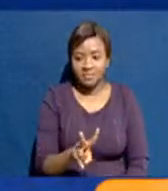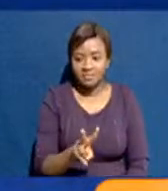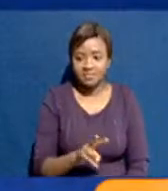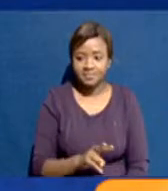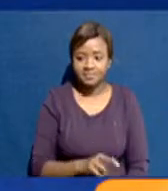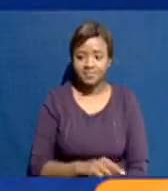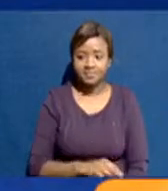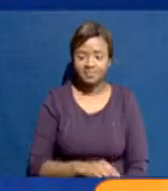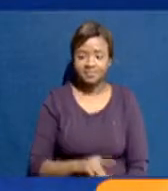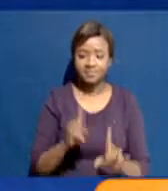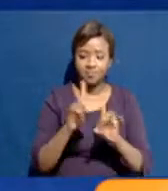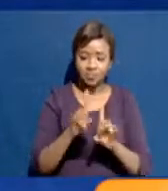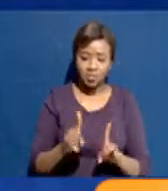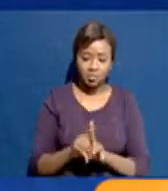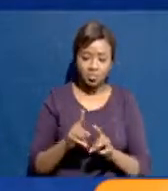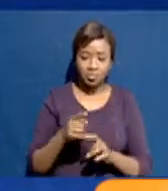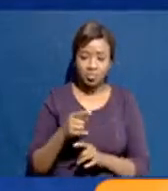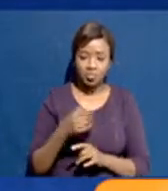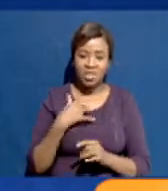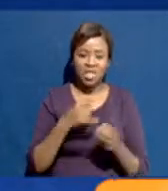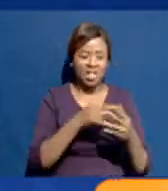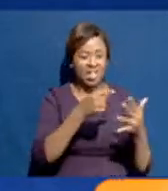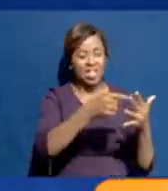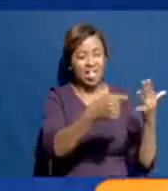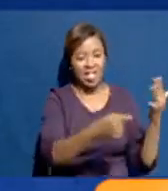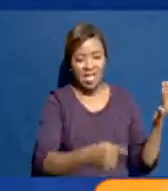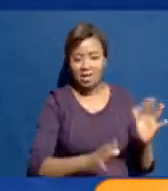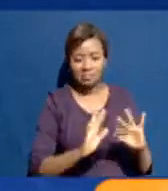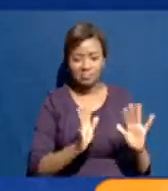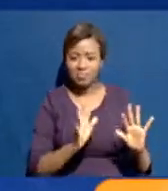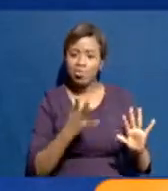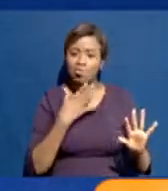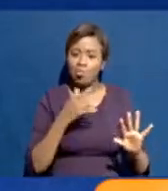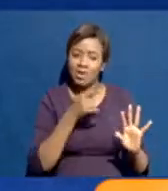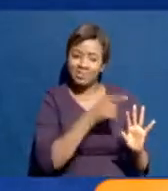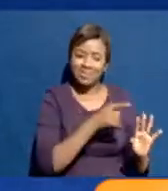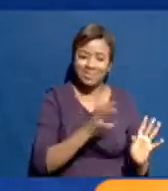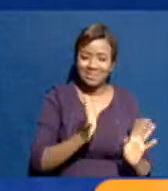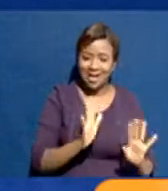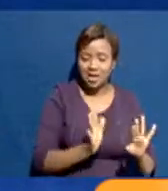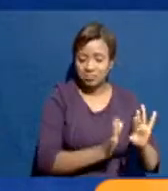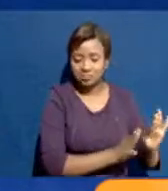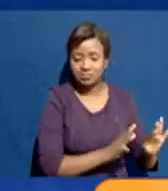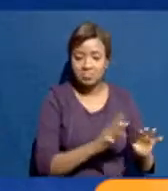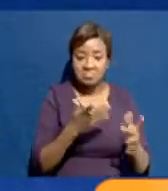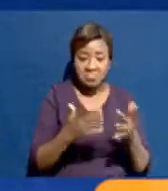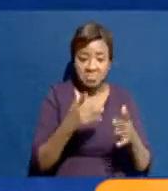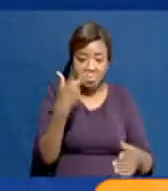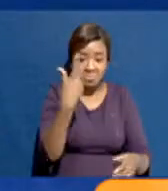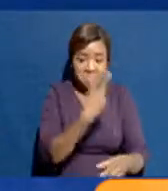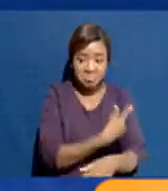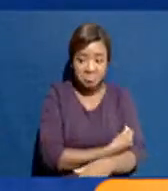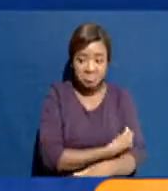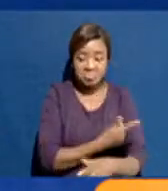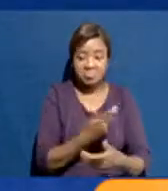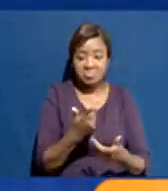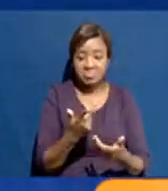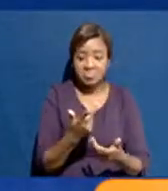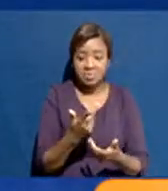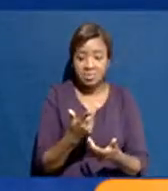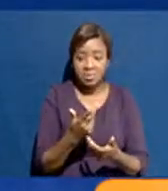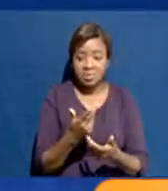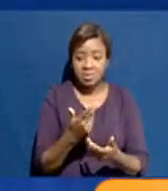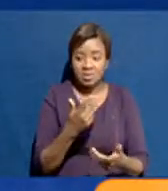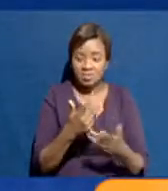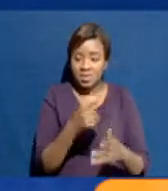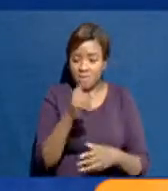example. And we do not want to talk about all those other aspects. We do not want to talk about how when you're injecting the drugs, you could